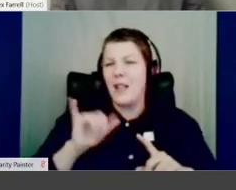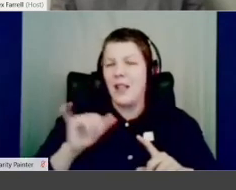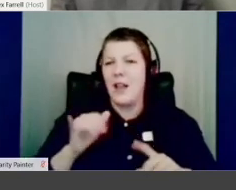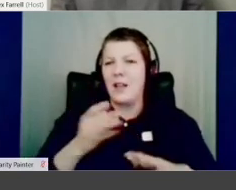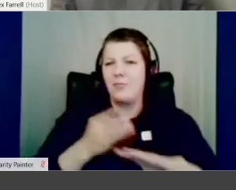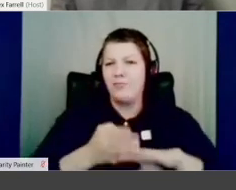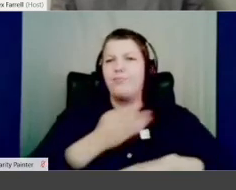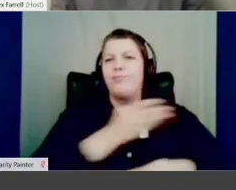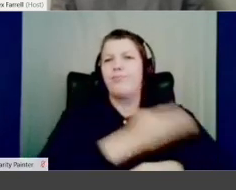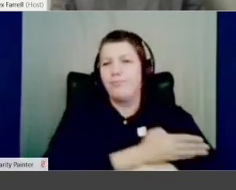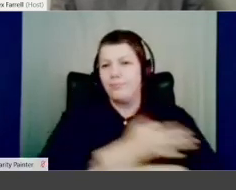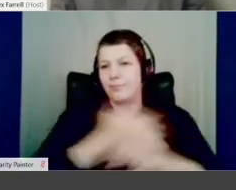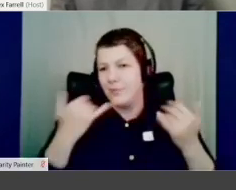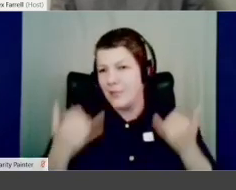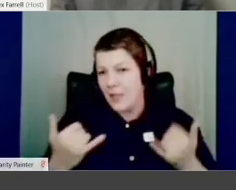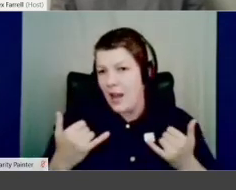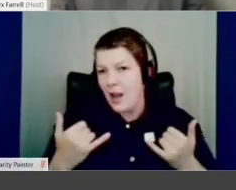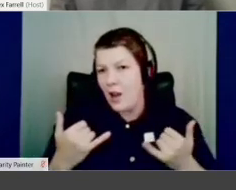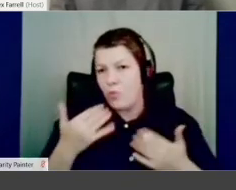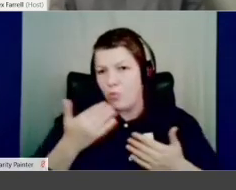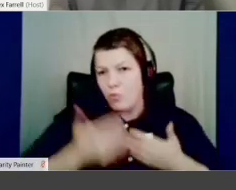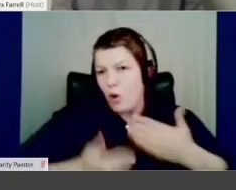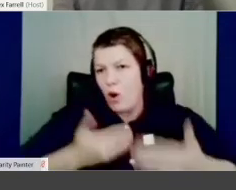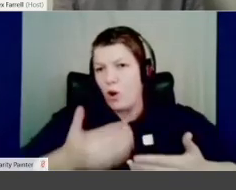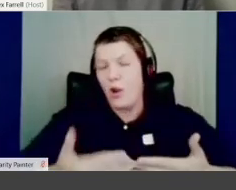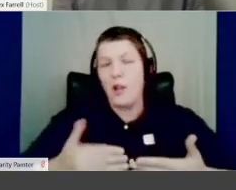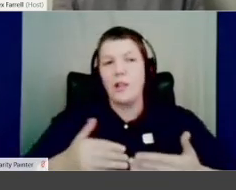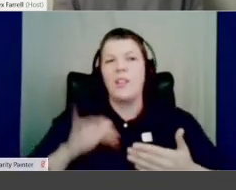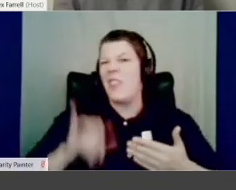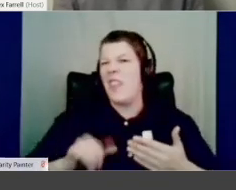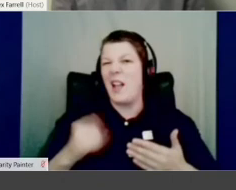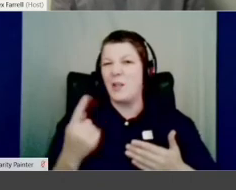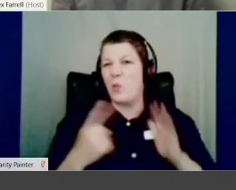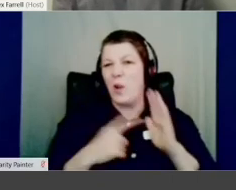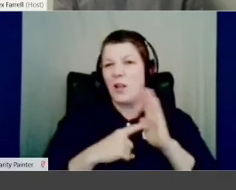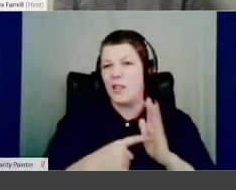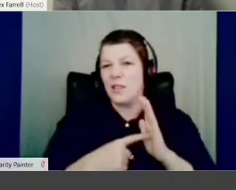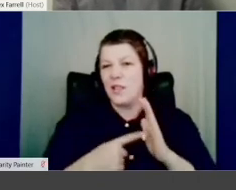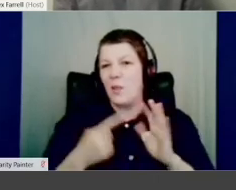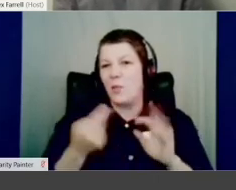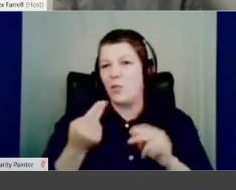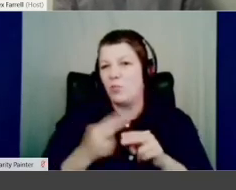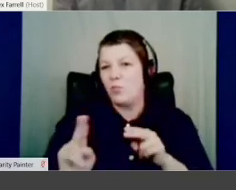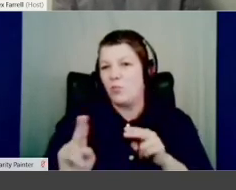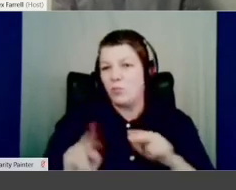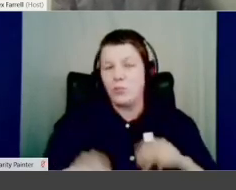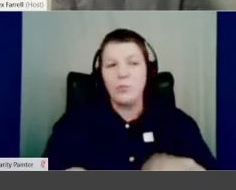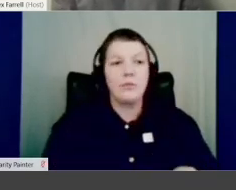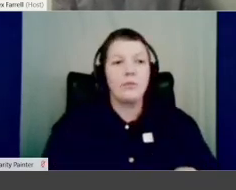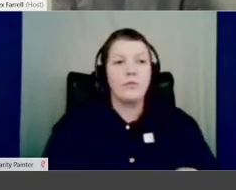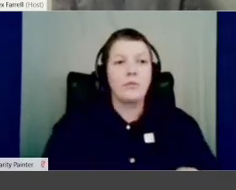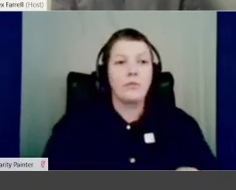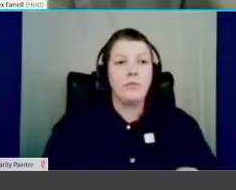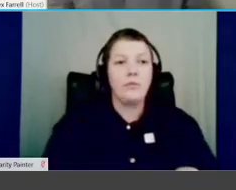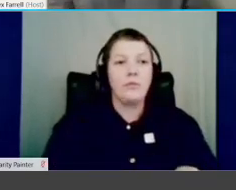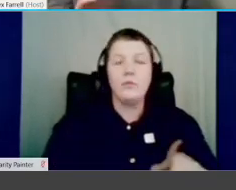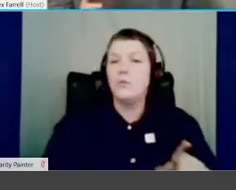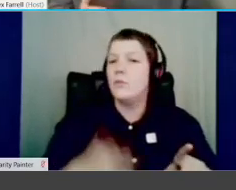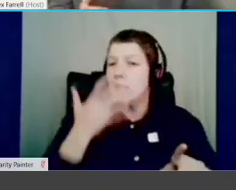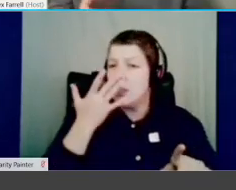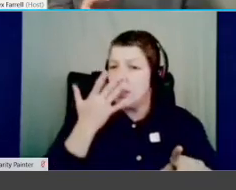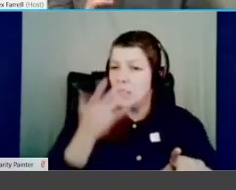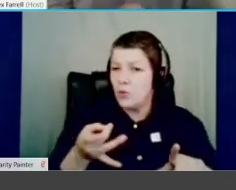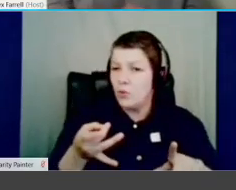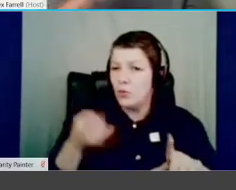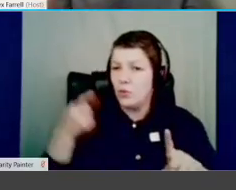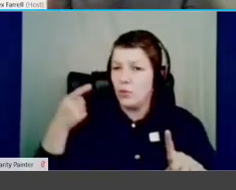So that's just one example I can think of, Alex. Sure. Yeah, and that brings up an interesting part where you